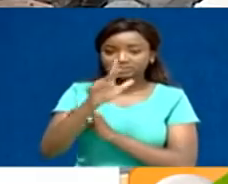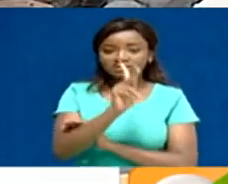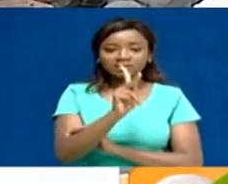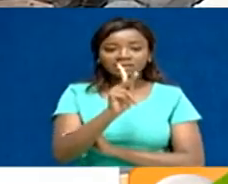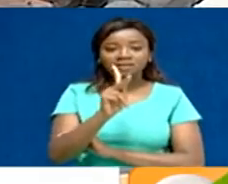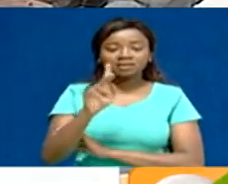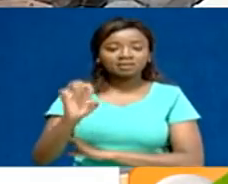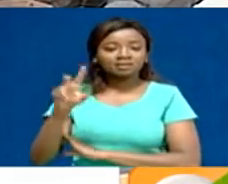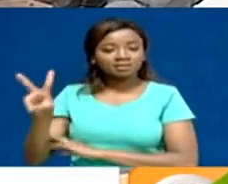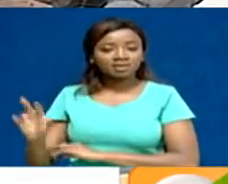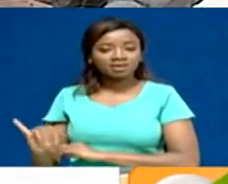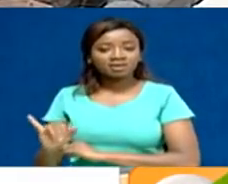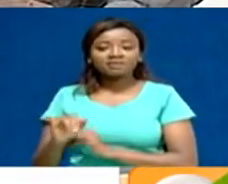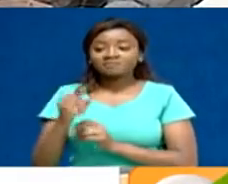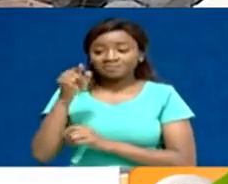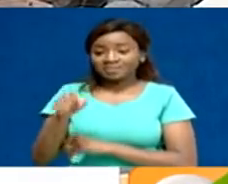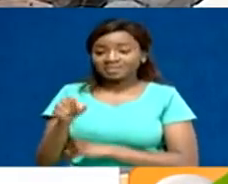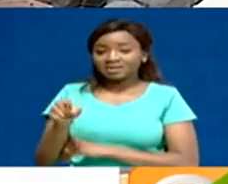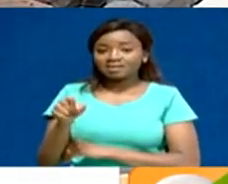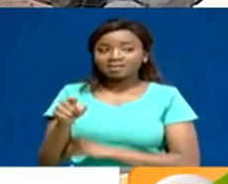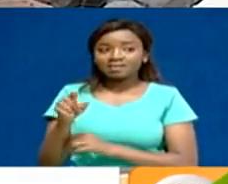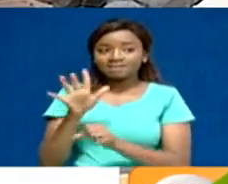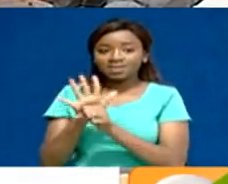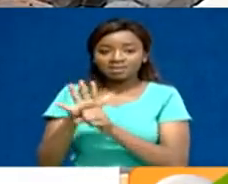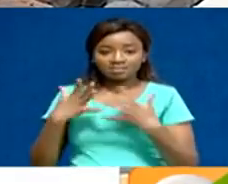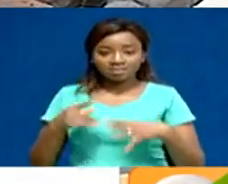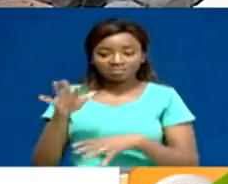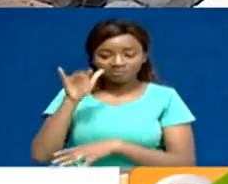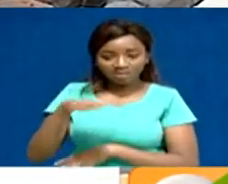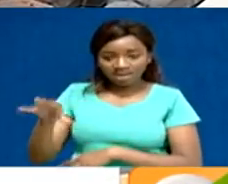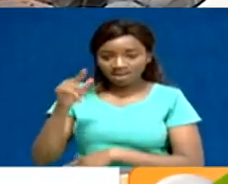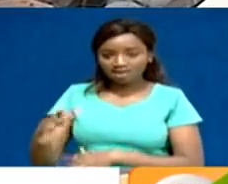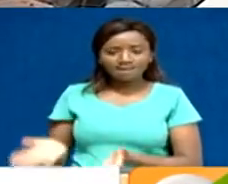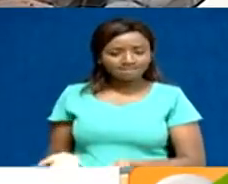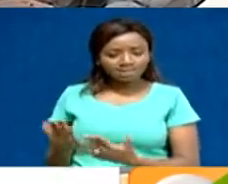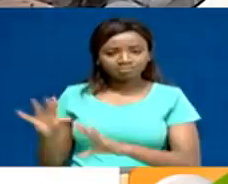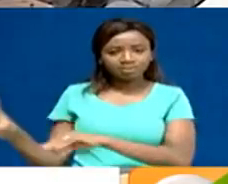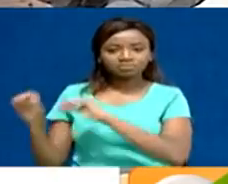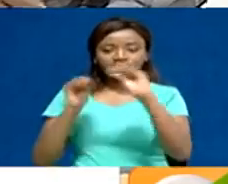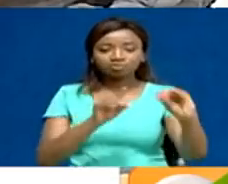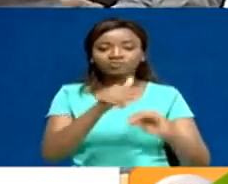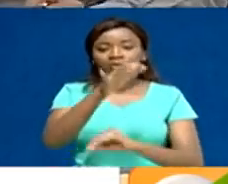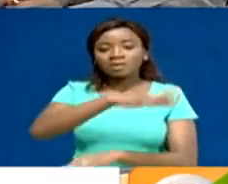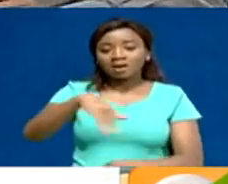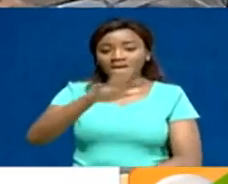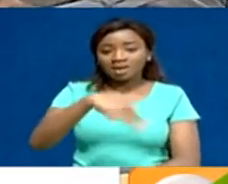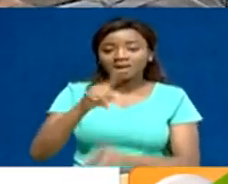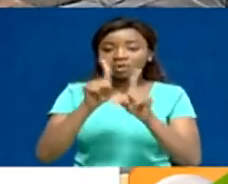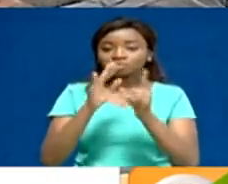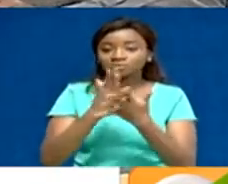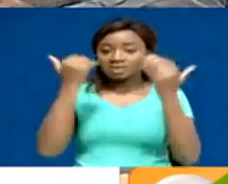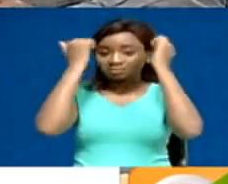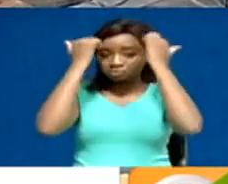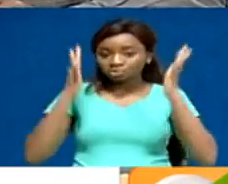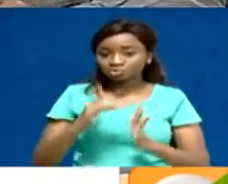forces. Thousands of refugees continue fleeing the invasion now in its fourth day. Well, for a number of Kenyan students